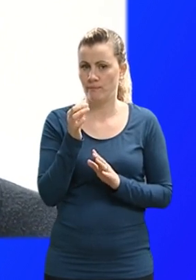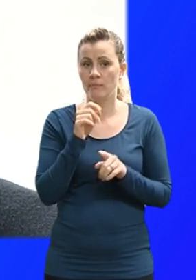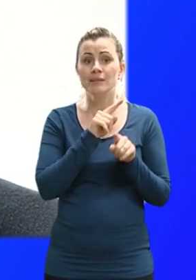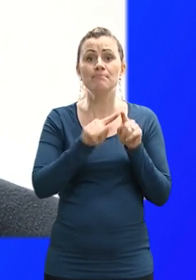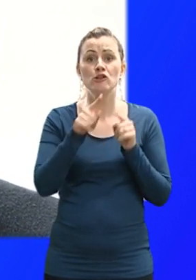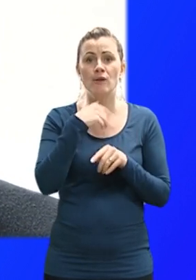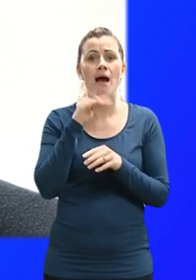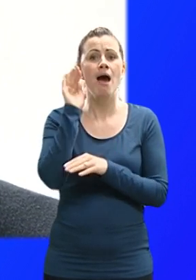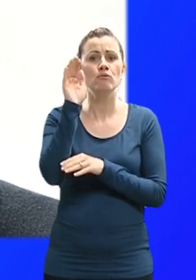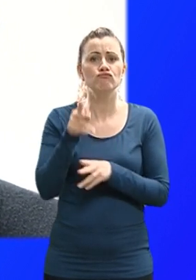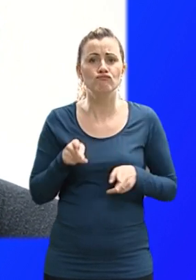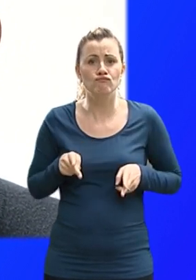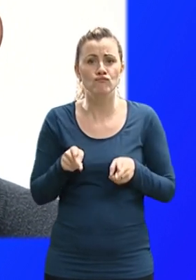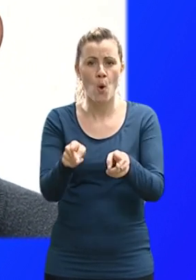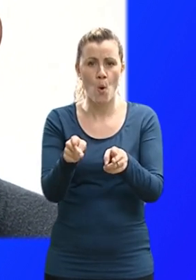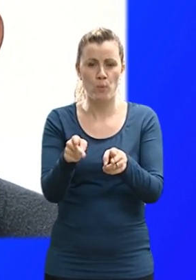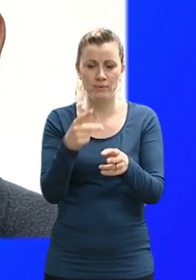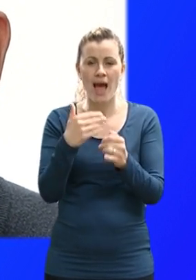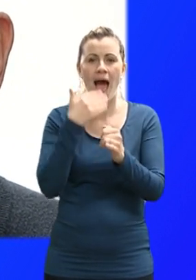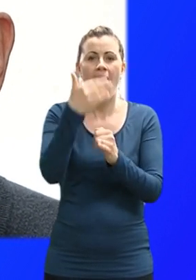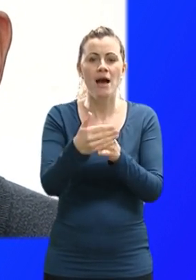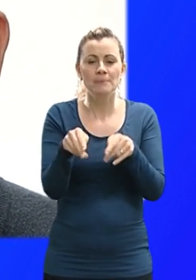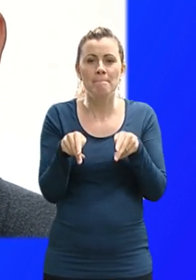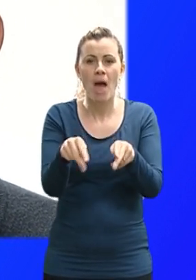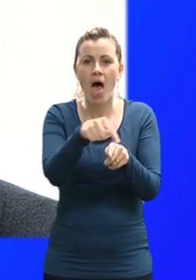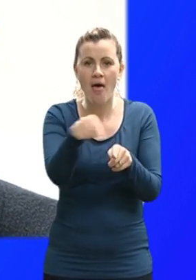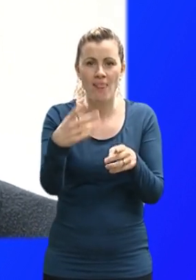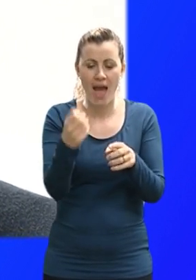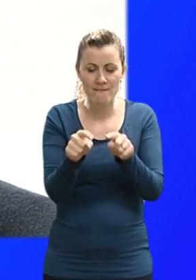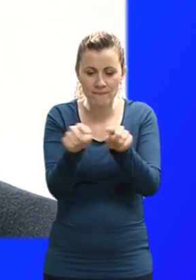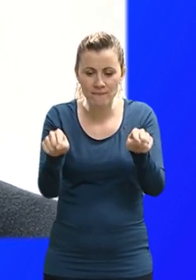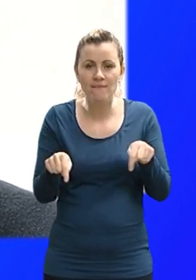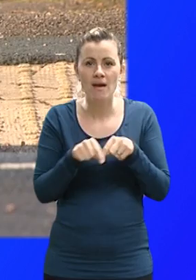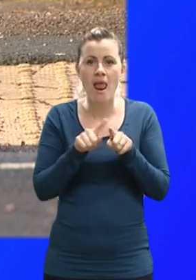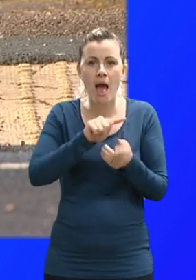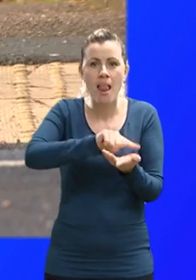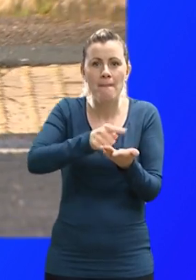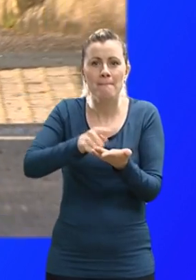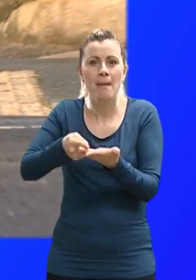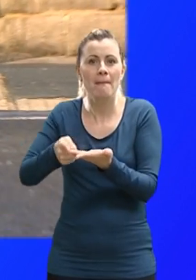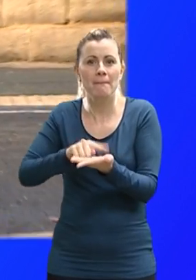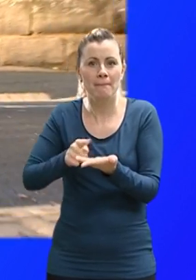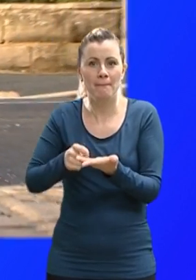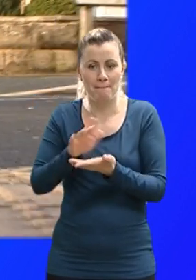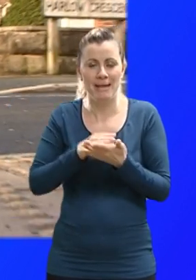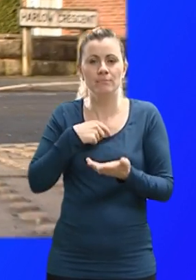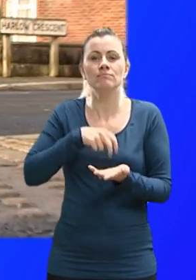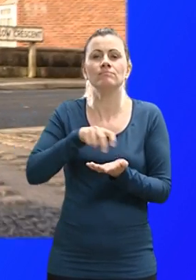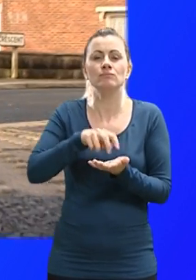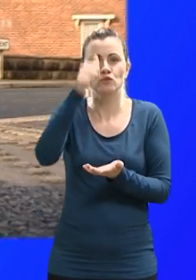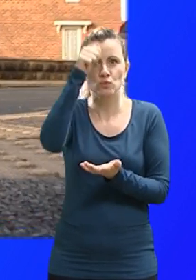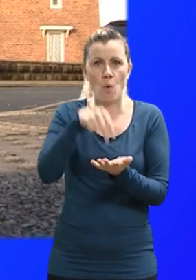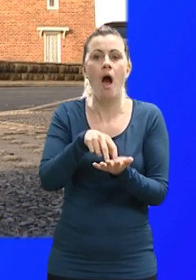Other things that I'd like to see improved, whilst drop crossings are obviously ideal, and